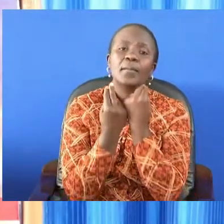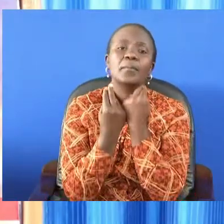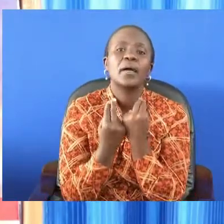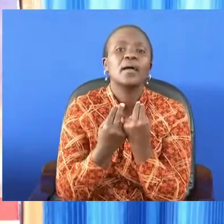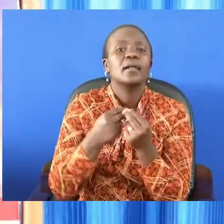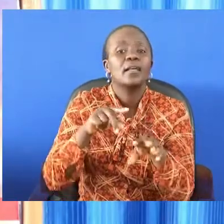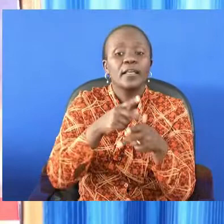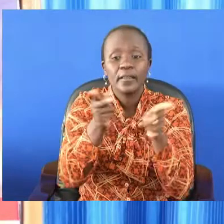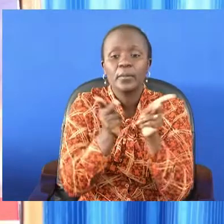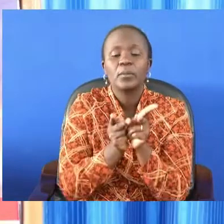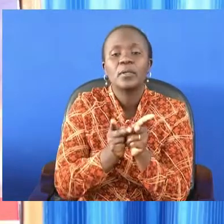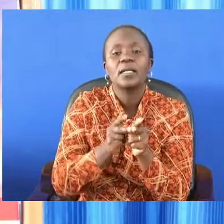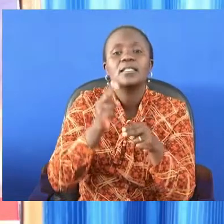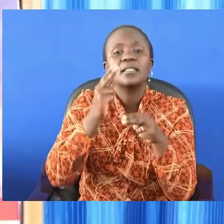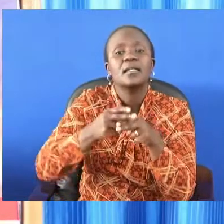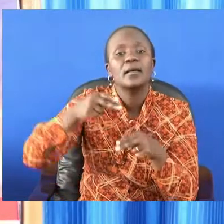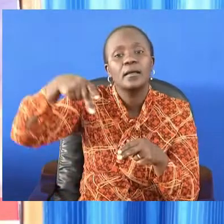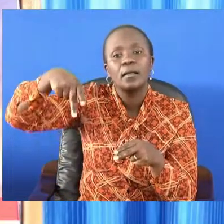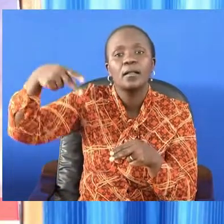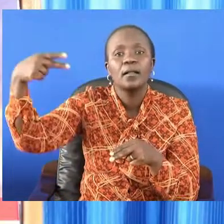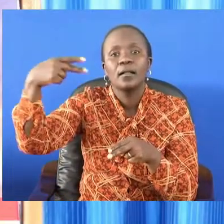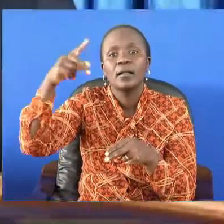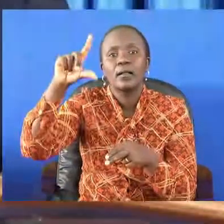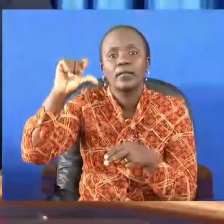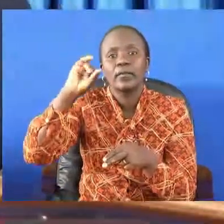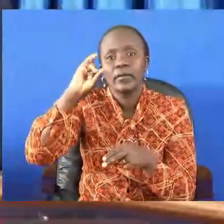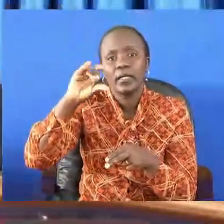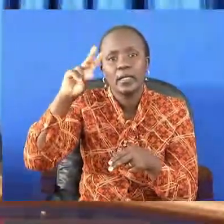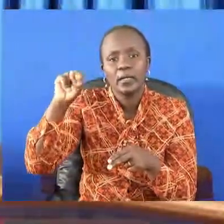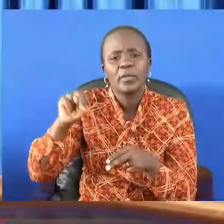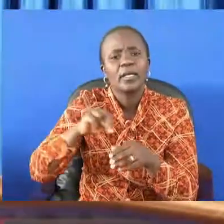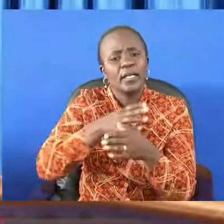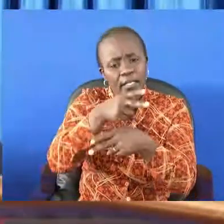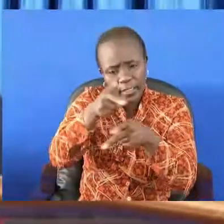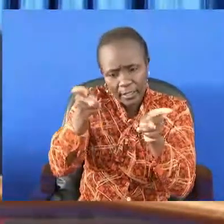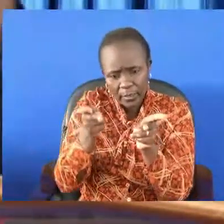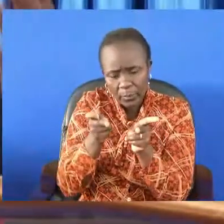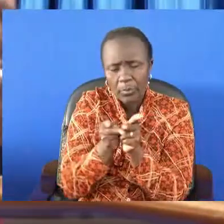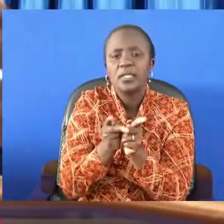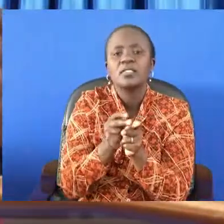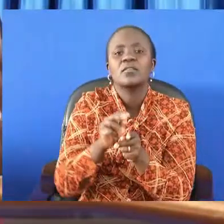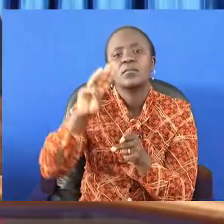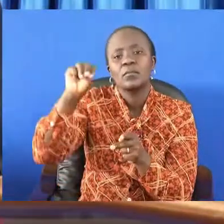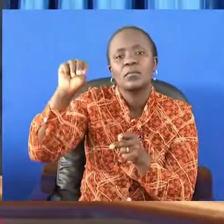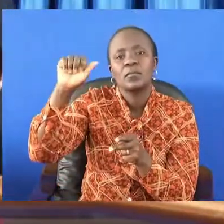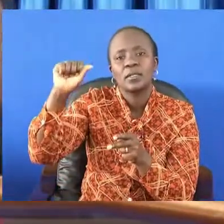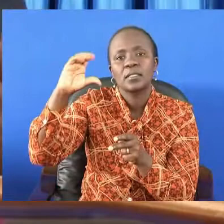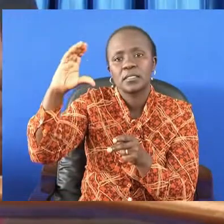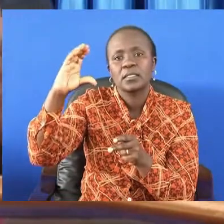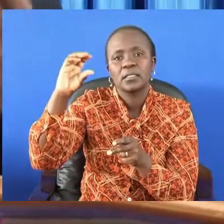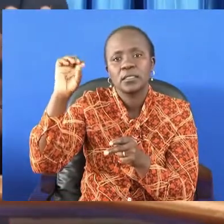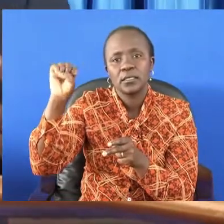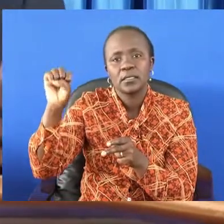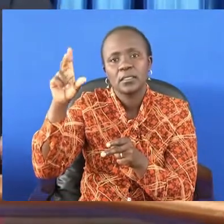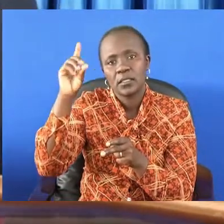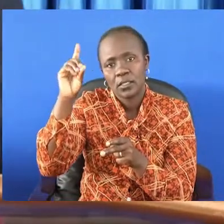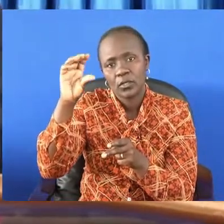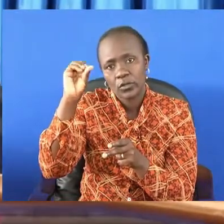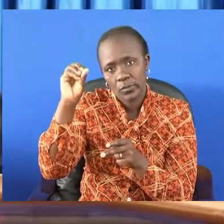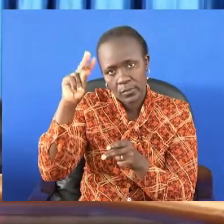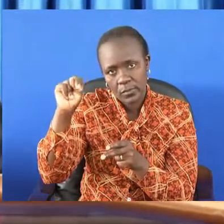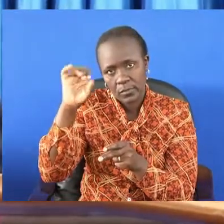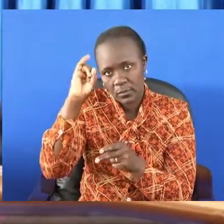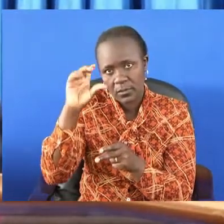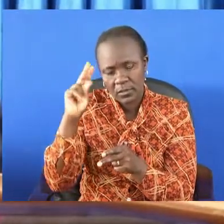in Philippi, which was in the region of Macedonia. And the story is very common, especially to people who are brought up